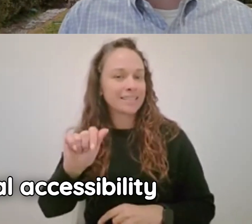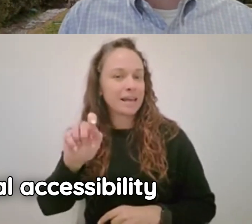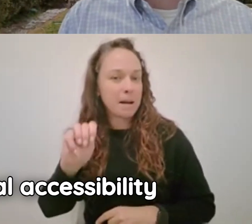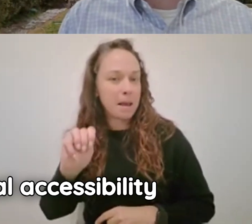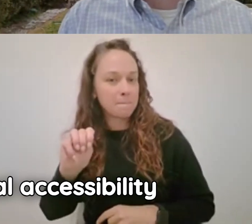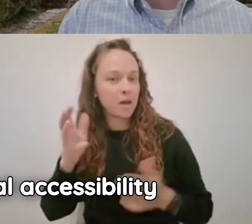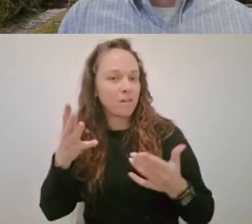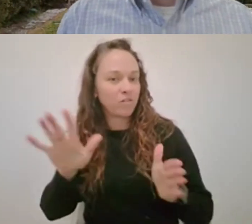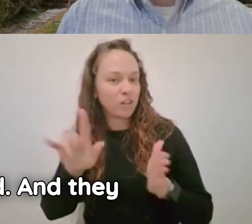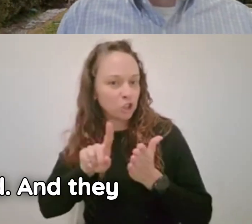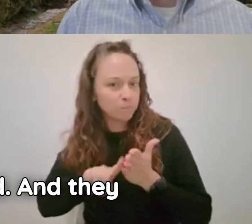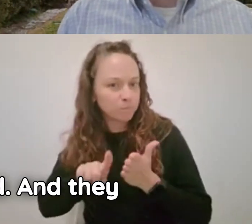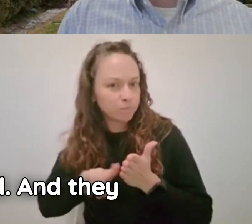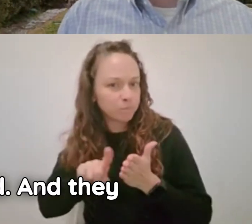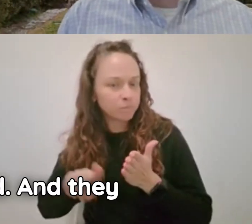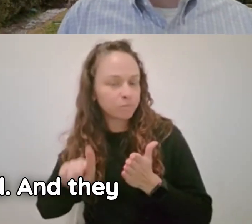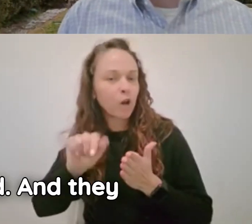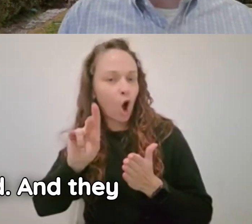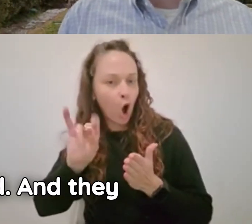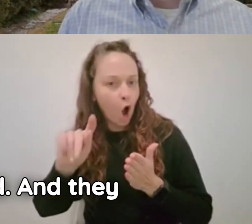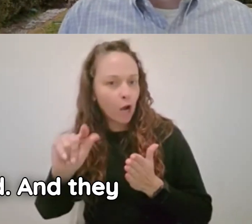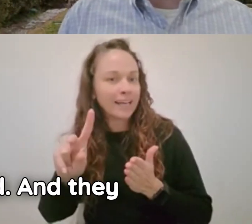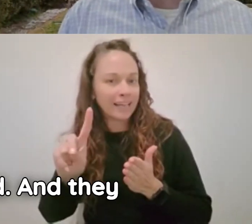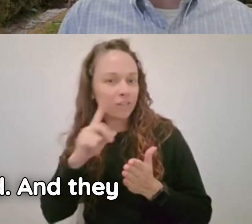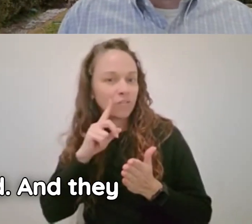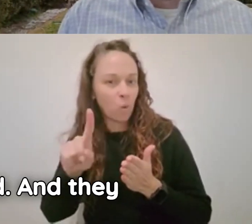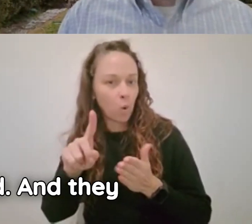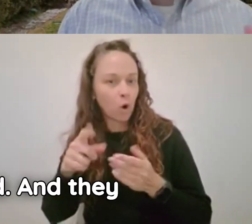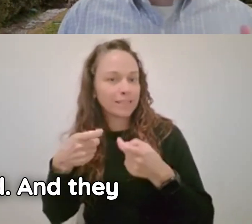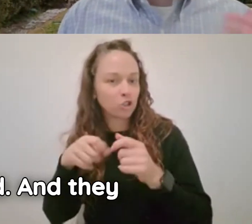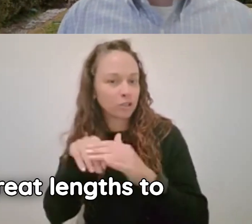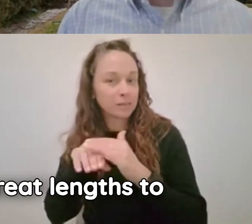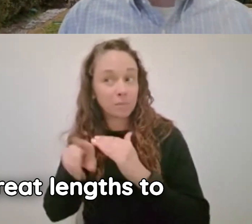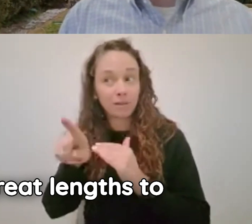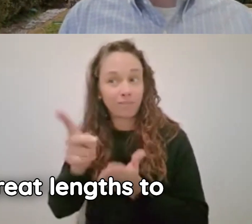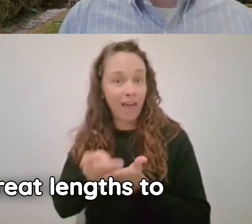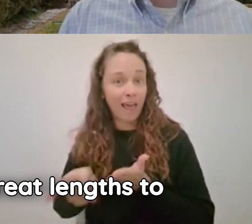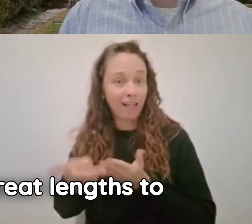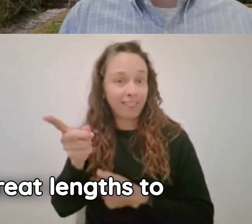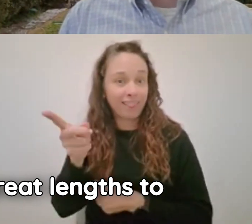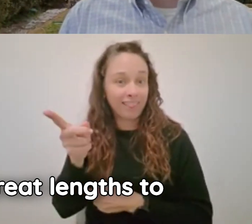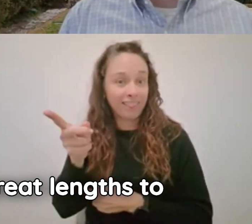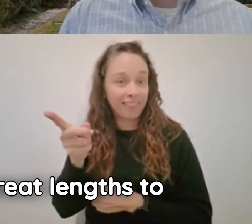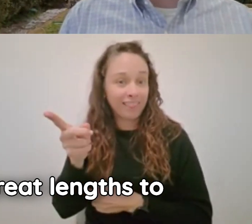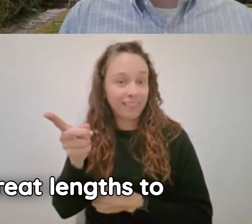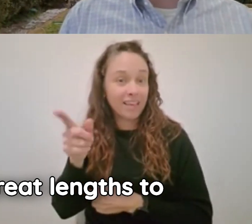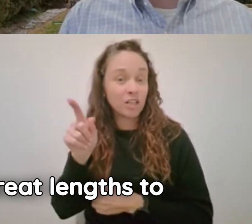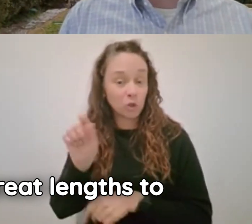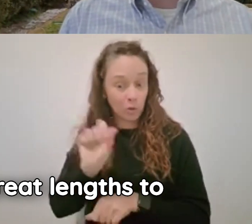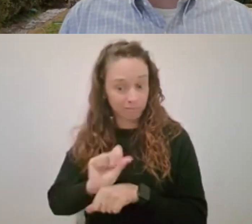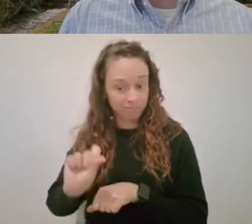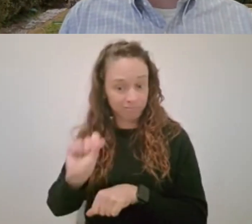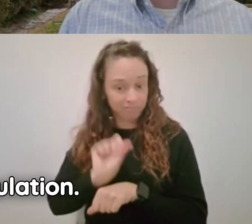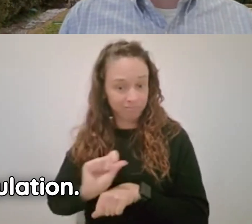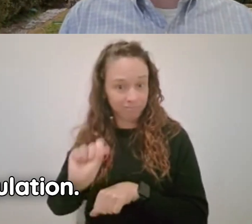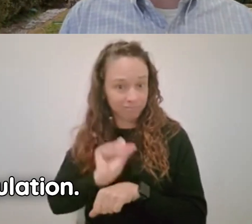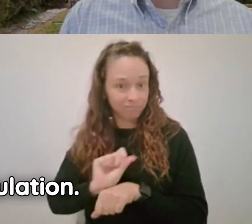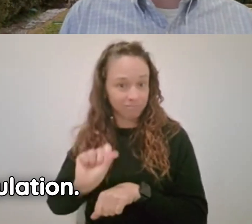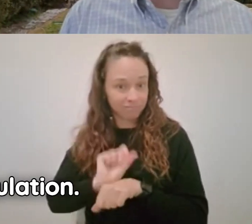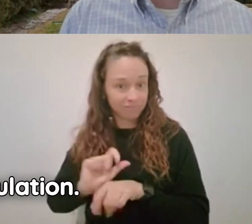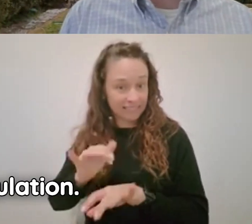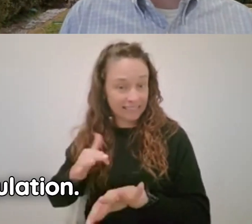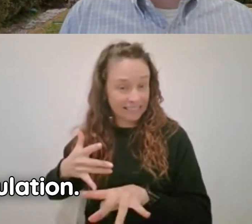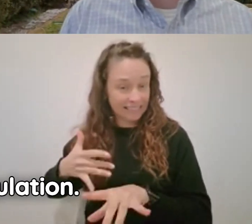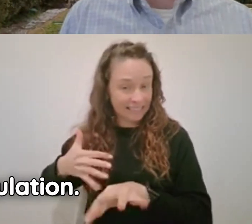digital accessibility, and they had failed. And they were having to go to great lengths to catch